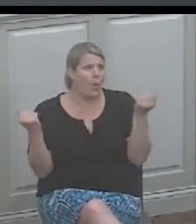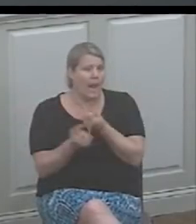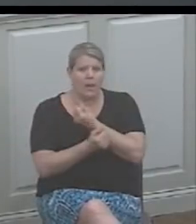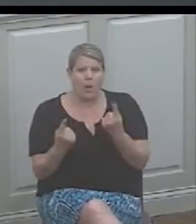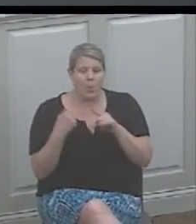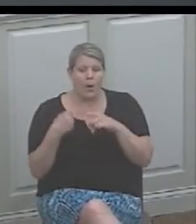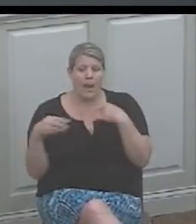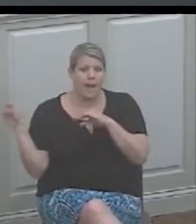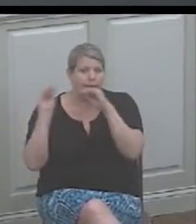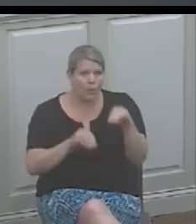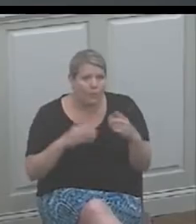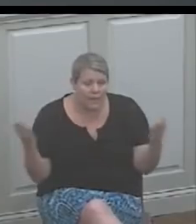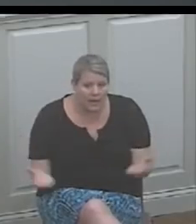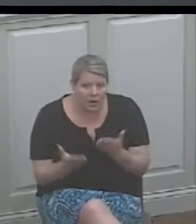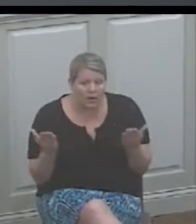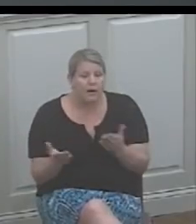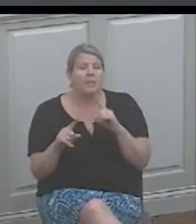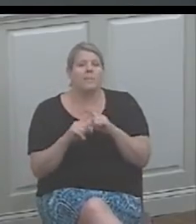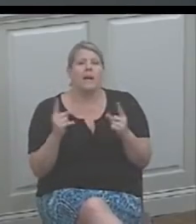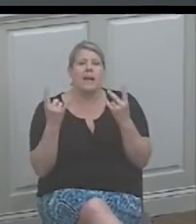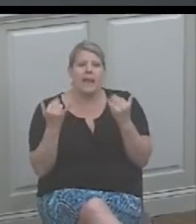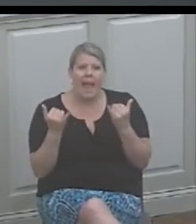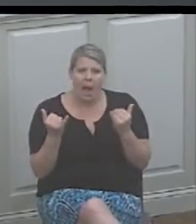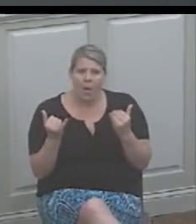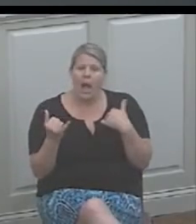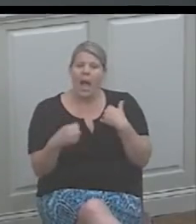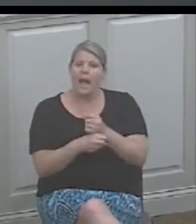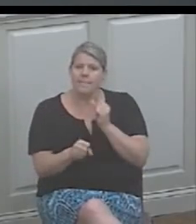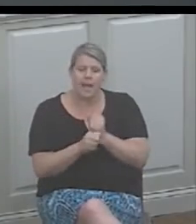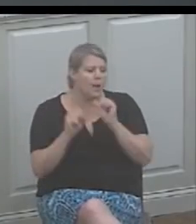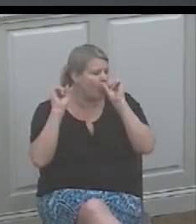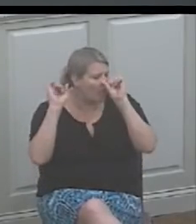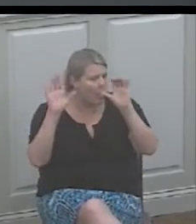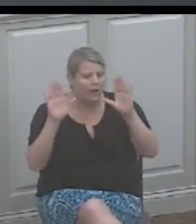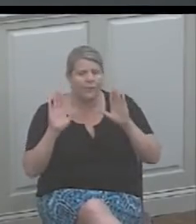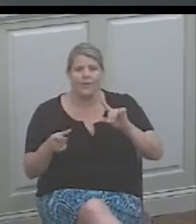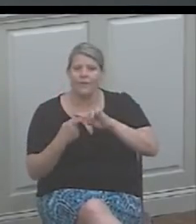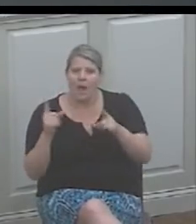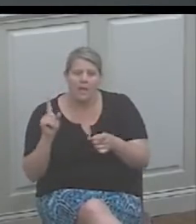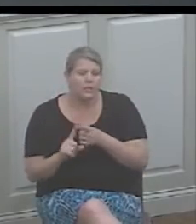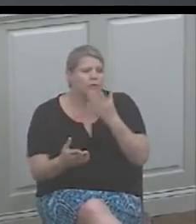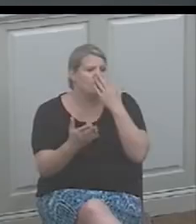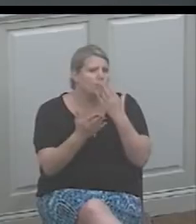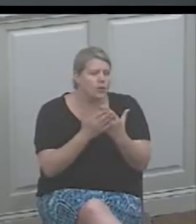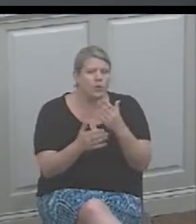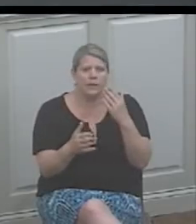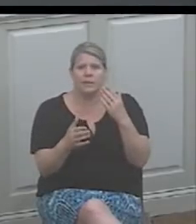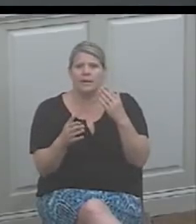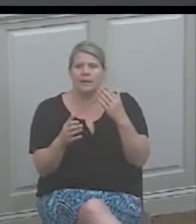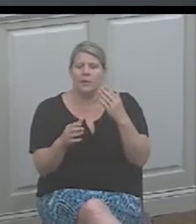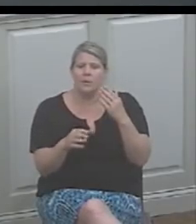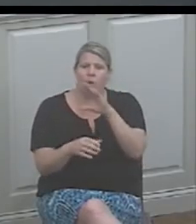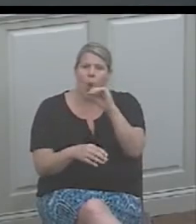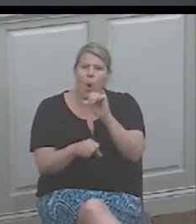here. But I can say that I've made some really awesome friends, great coworkers. Unfortunately, a lot